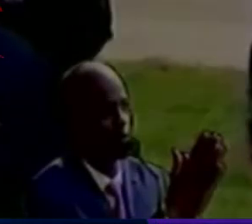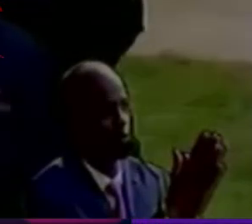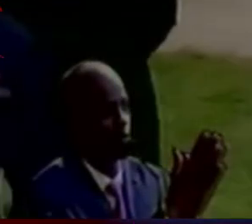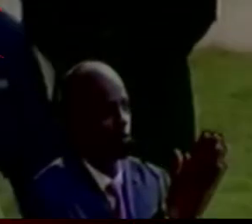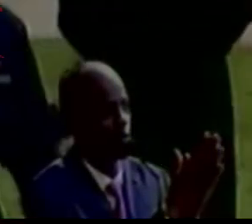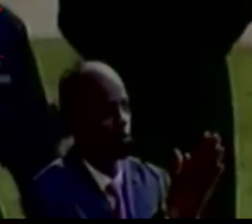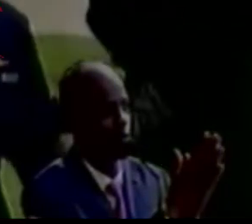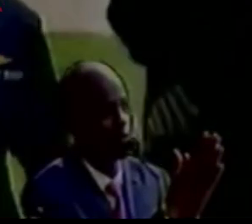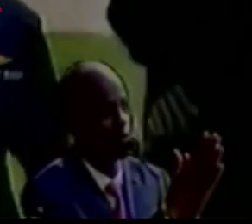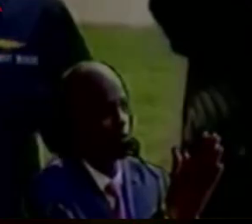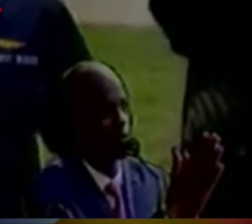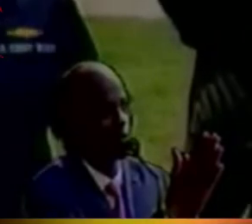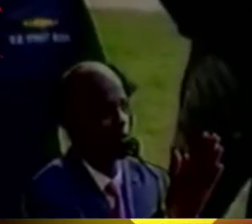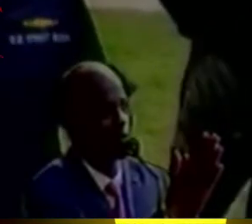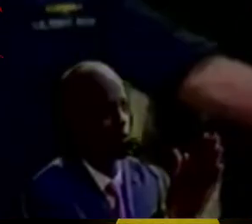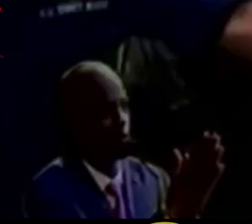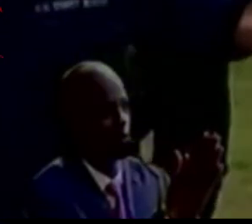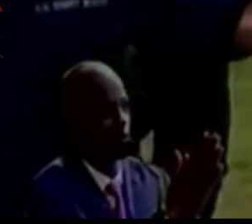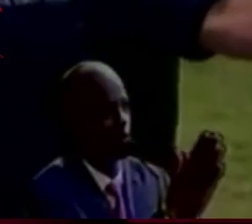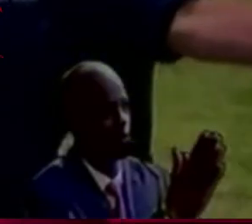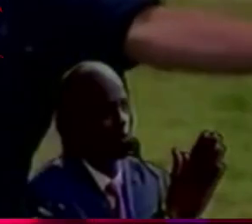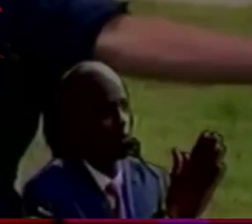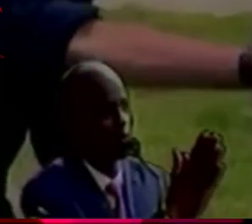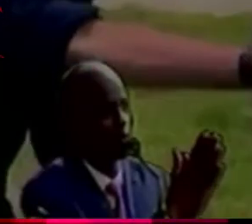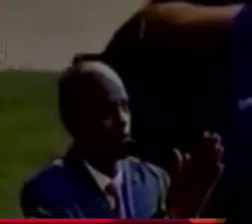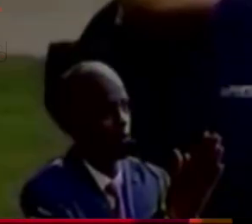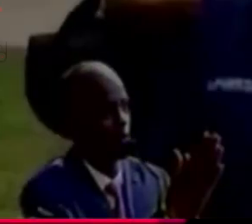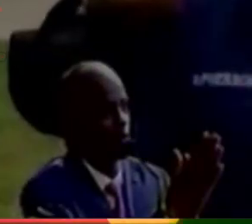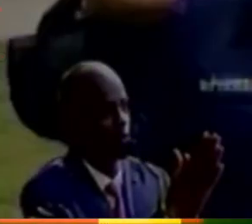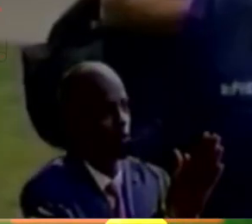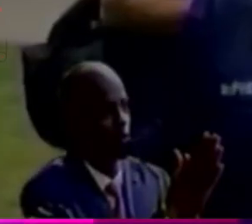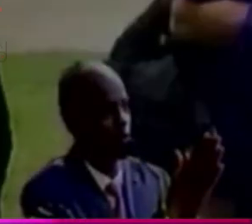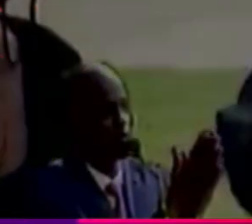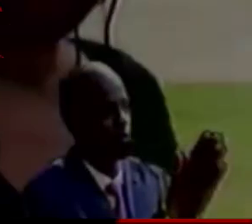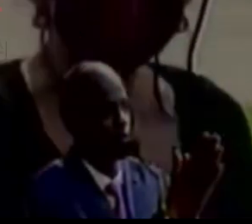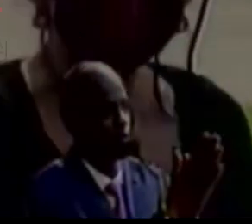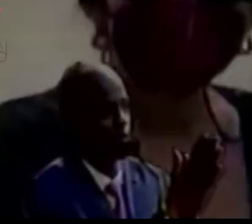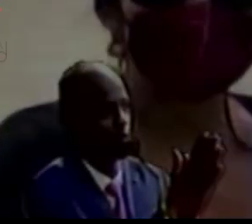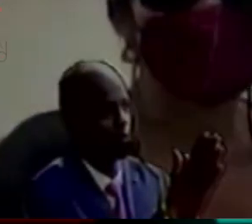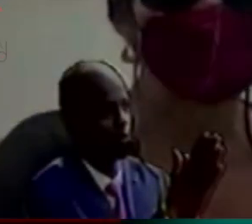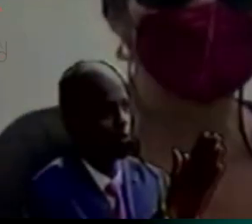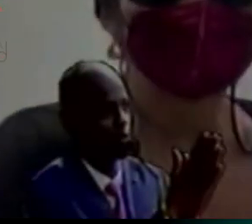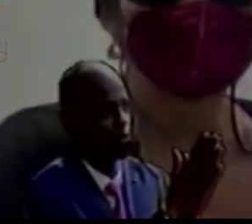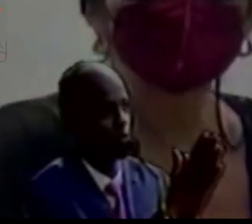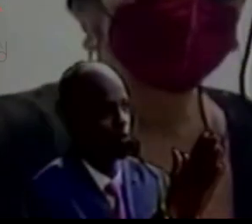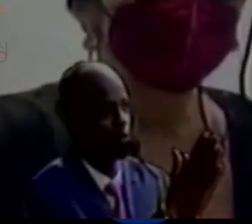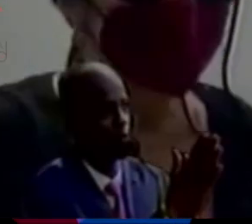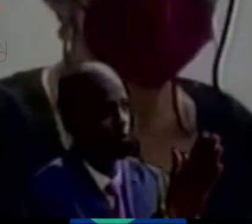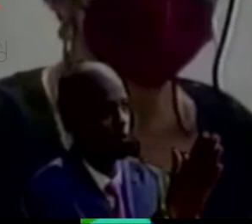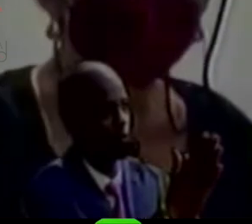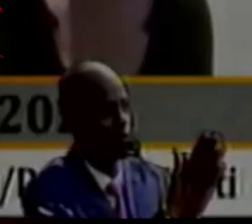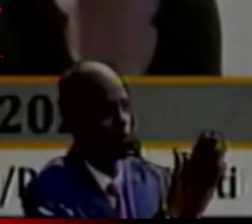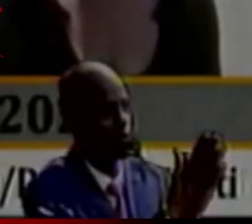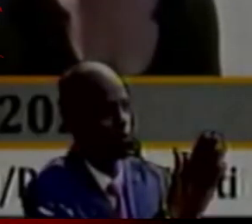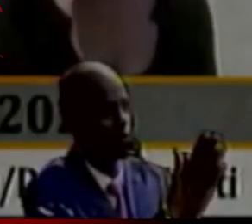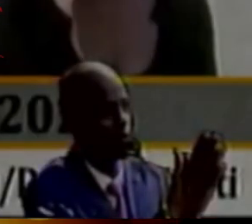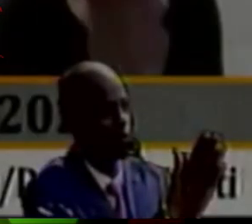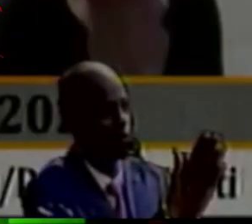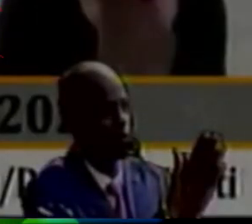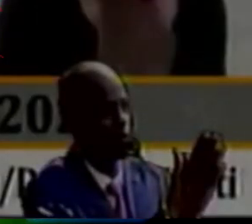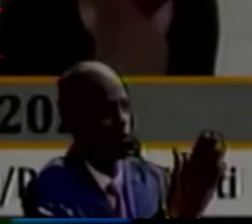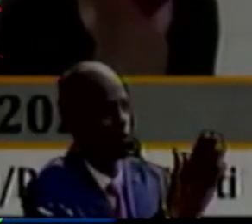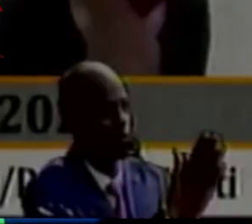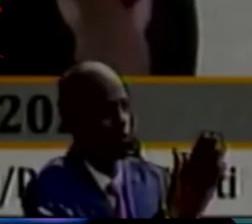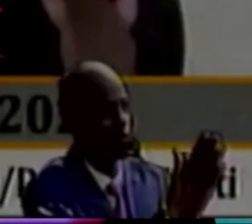lives. I've seen them work in other emergencies in my 20 years overseas, and I've seen it in this emergency as well. I'd also like to thank